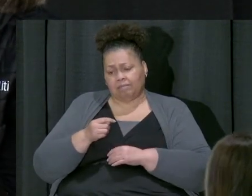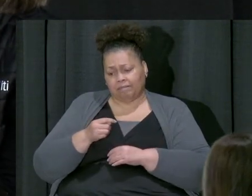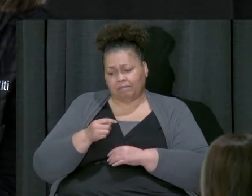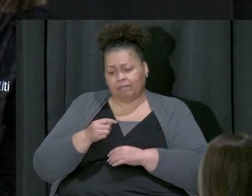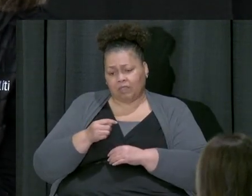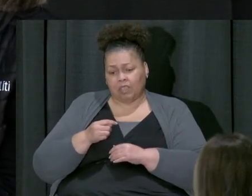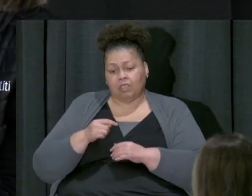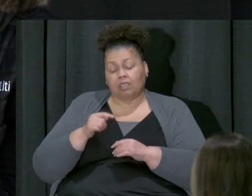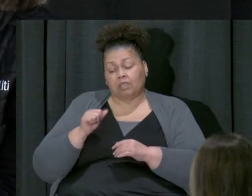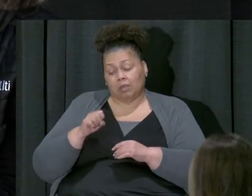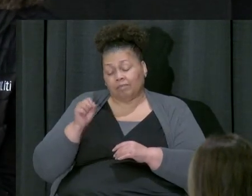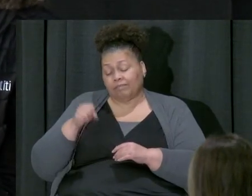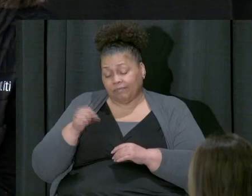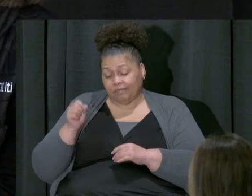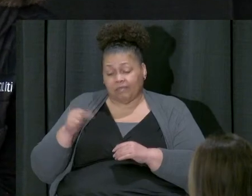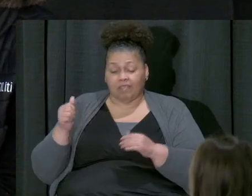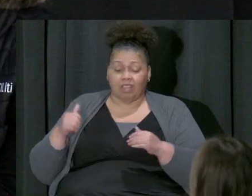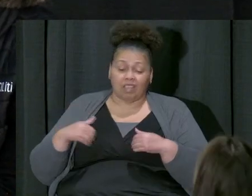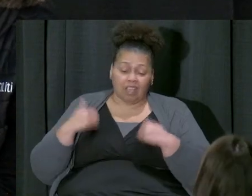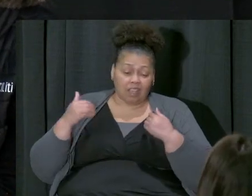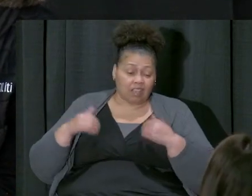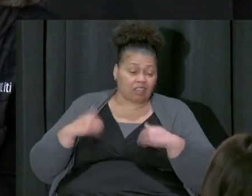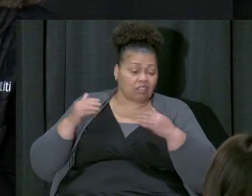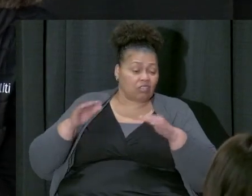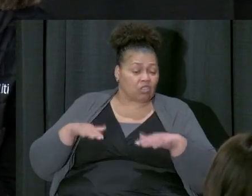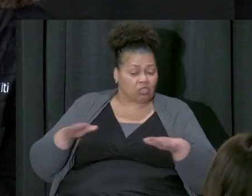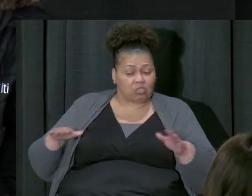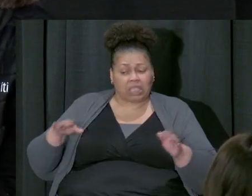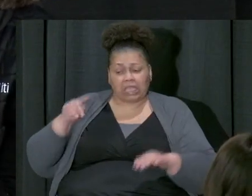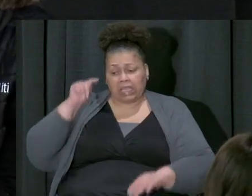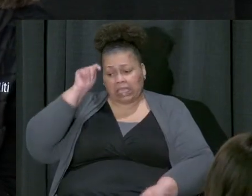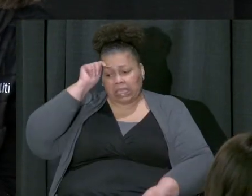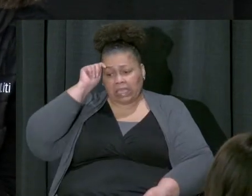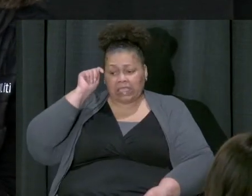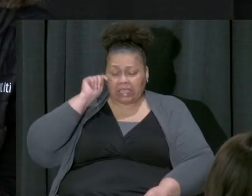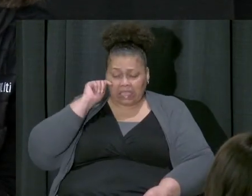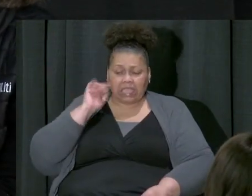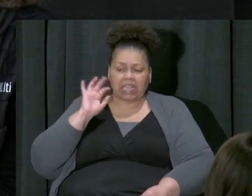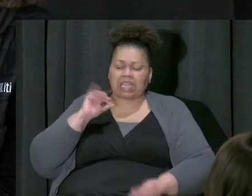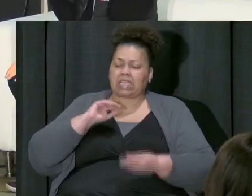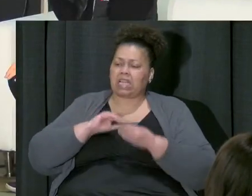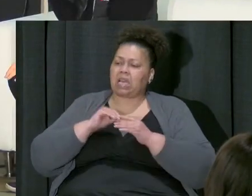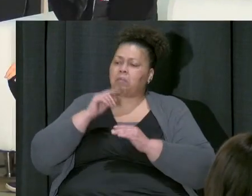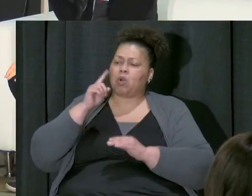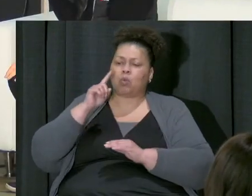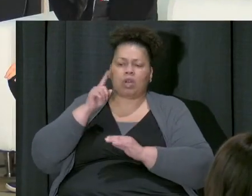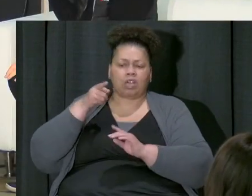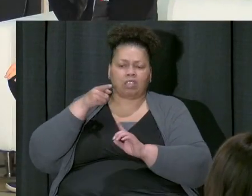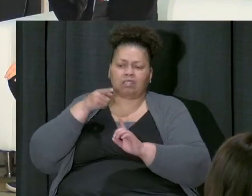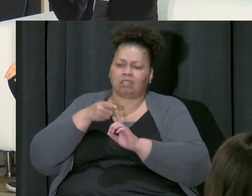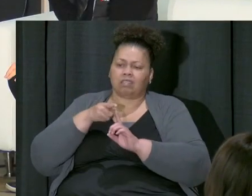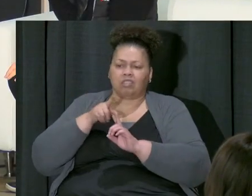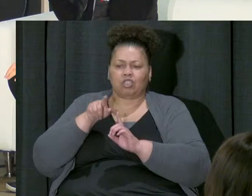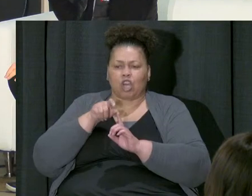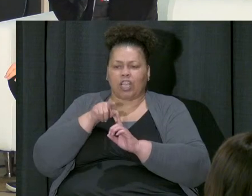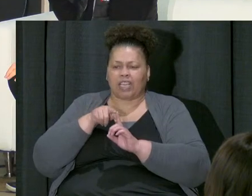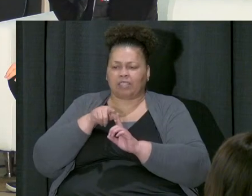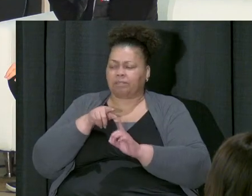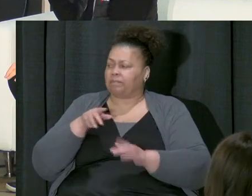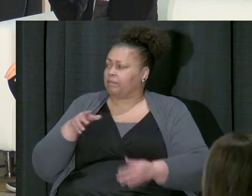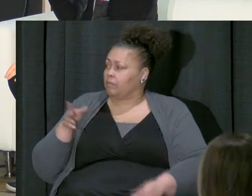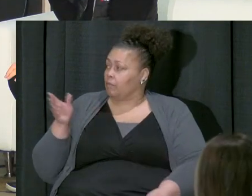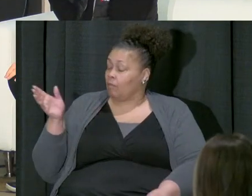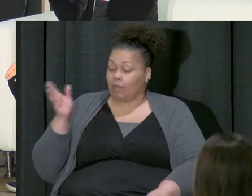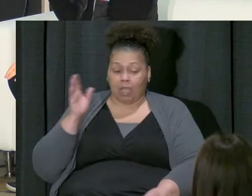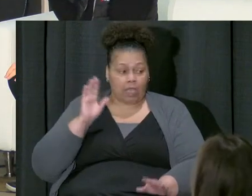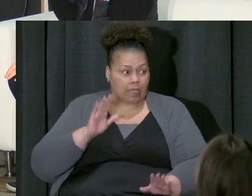So the young children and teens are our number one target. Excellent, very good. And you and I were talking before the show as we came